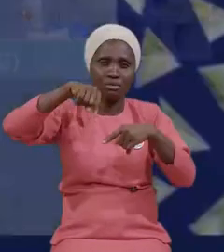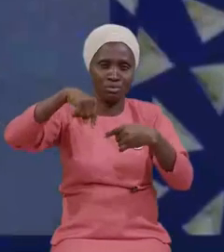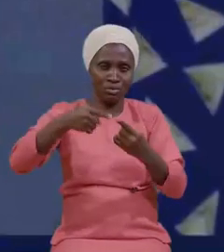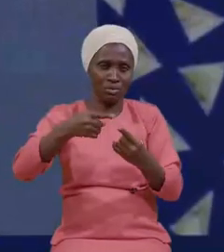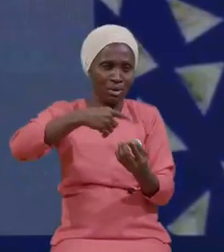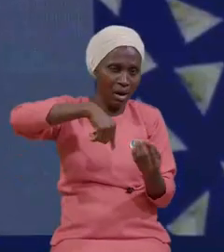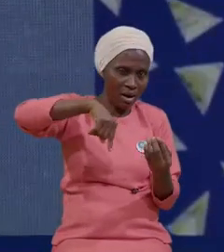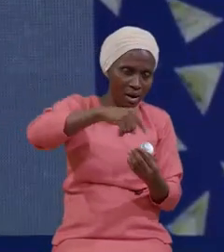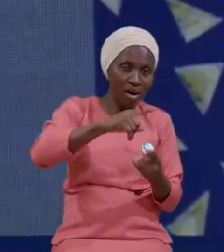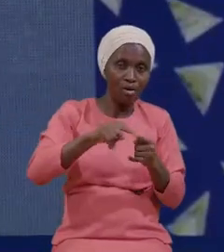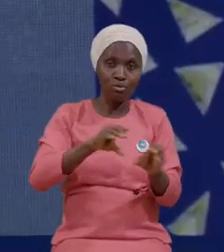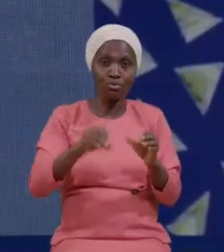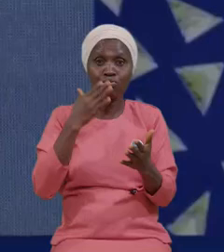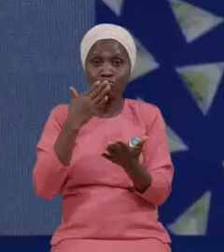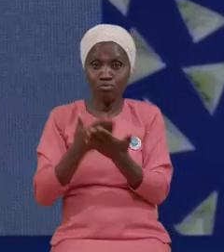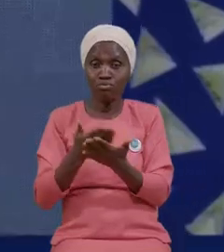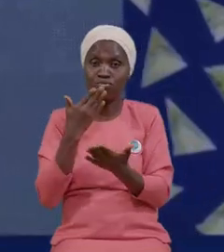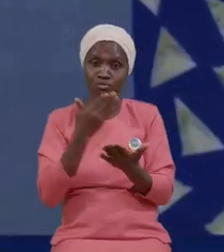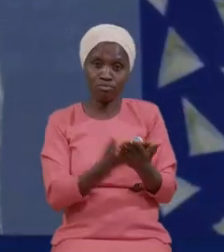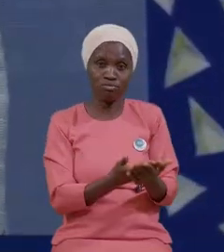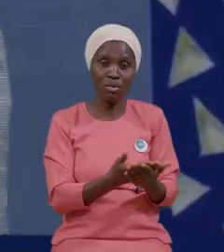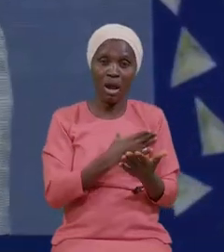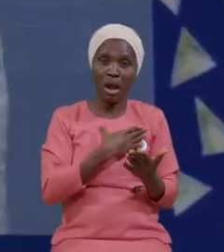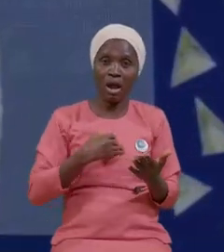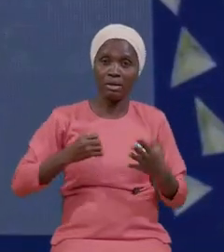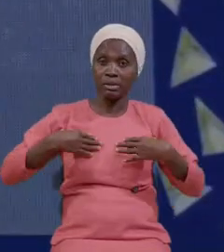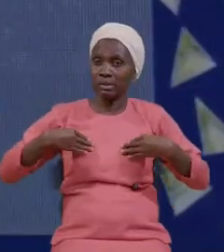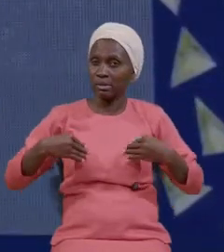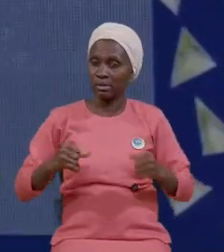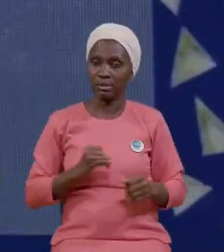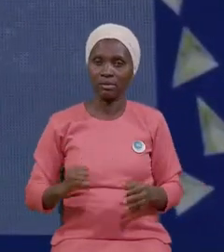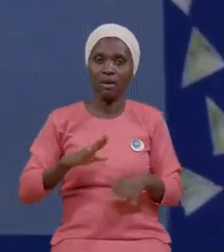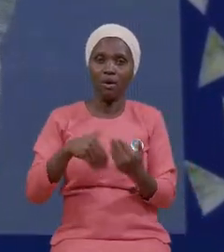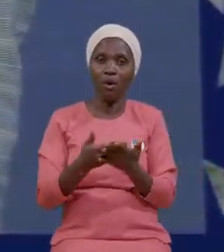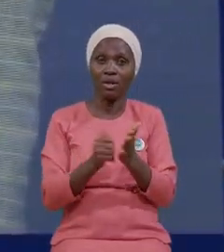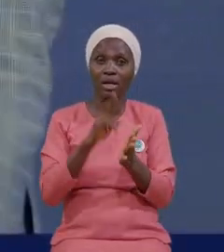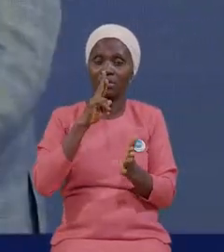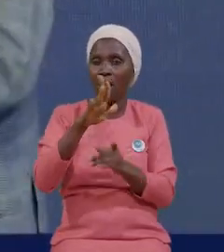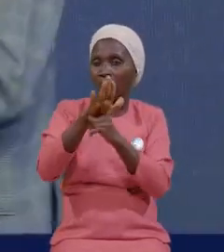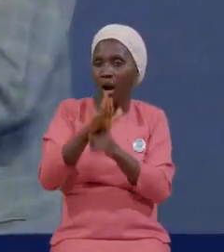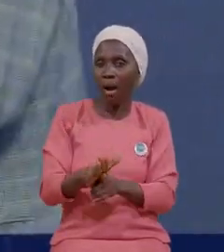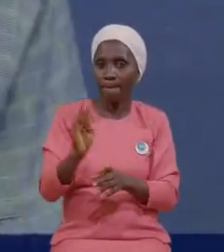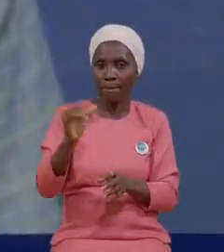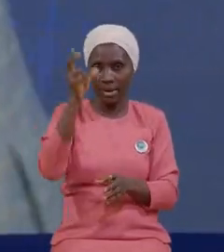good and healing all that were oppressed of the devil.